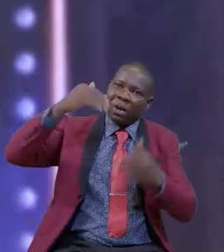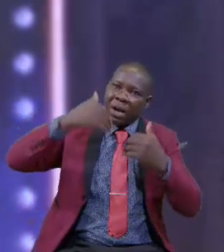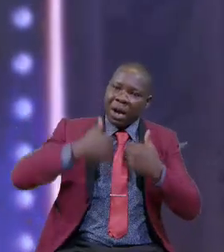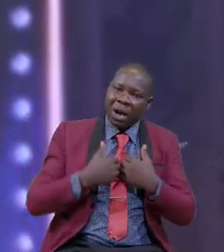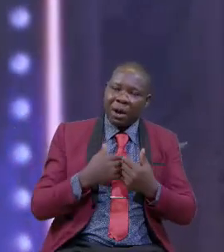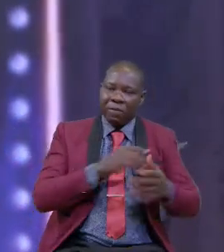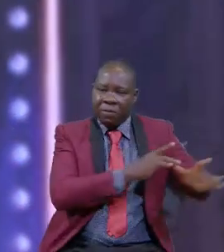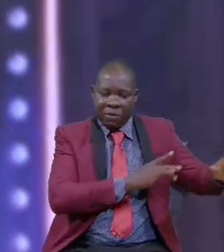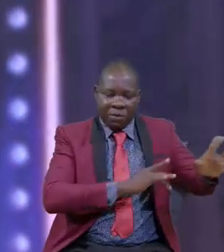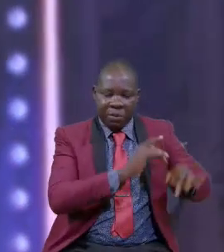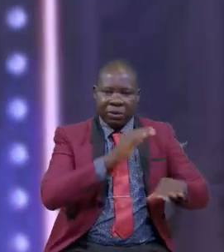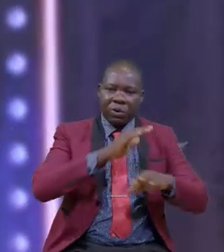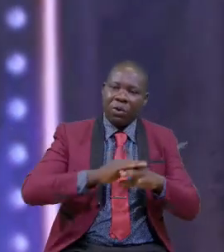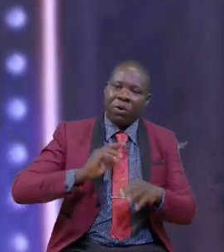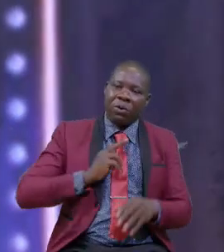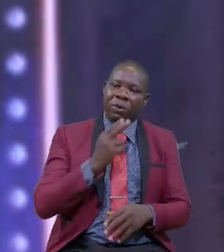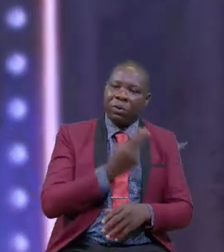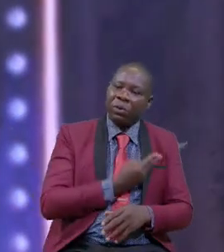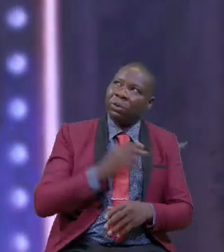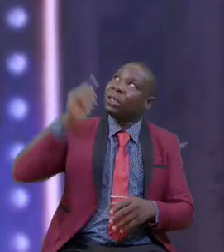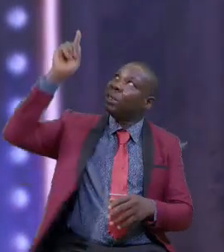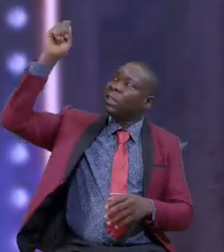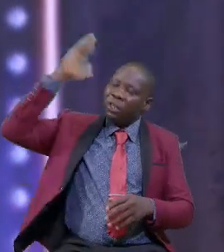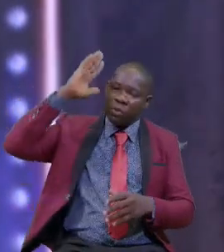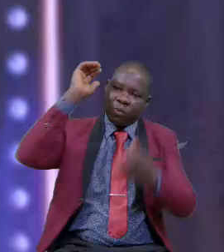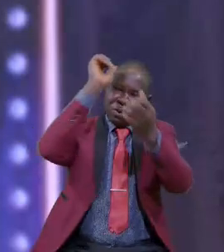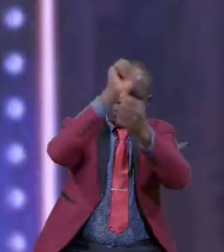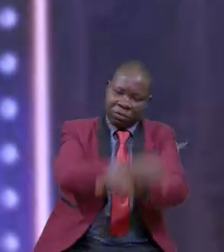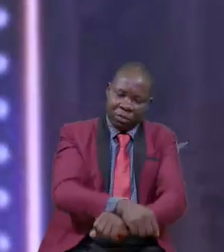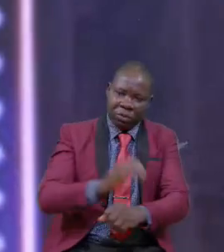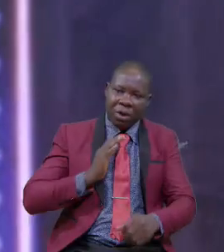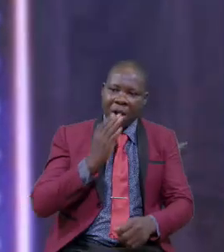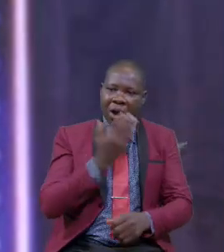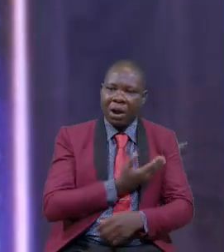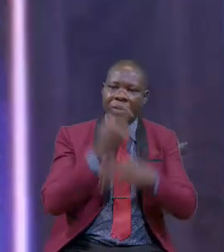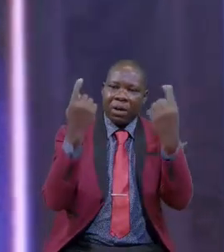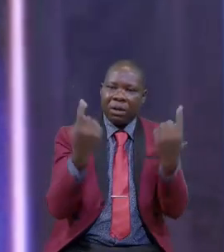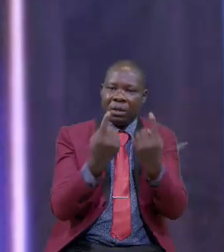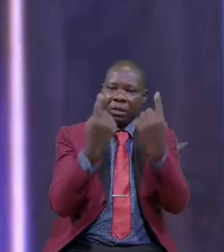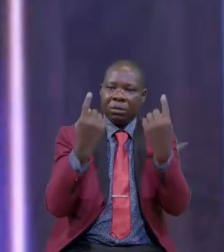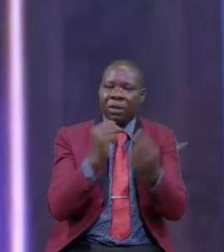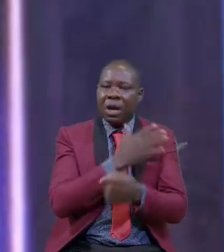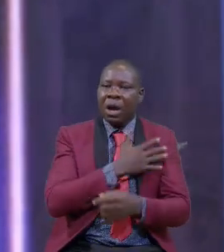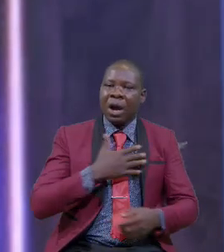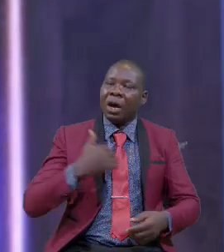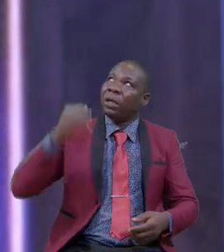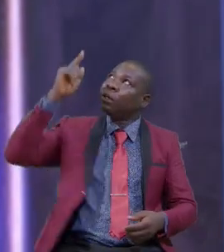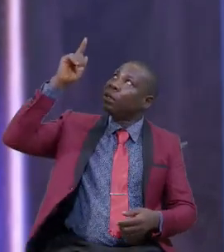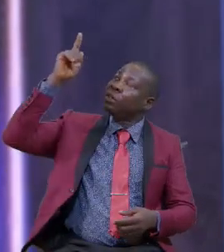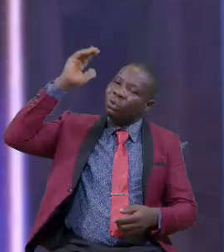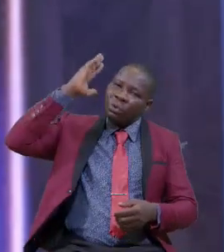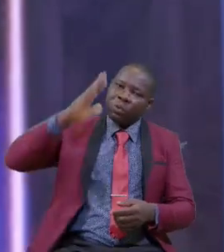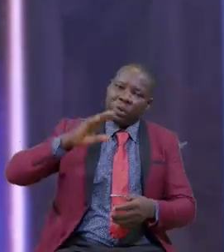He will subdue our iniquities, and thou wilt cast all